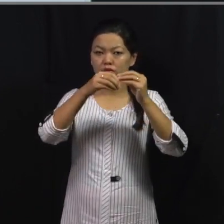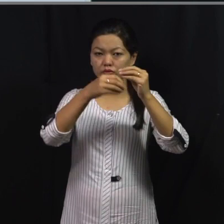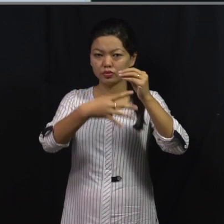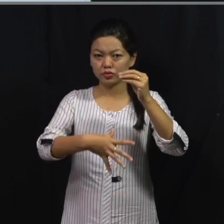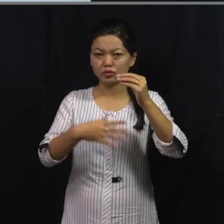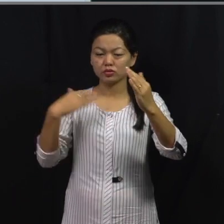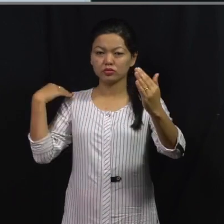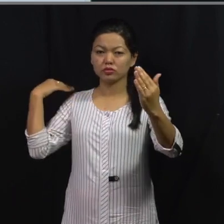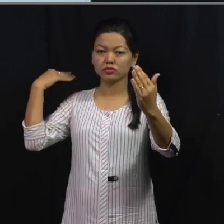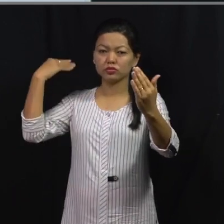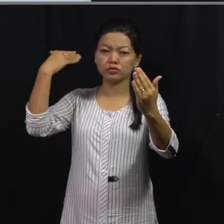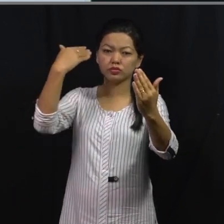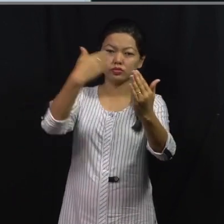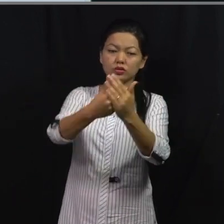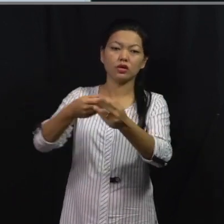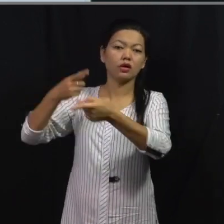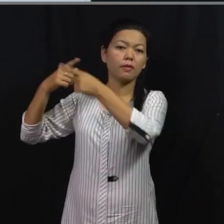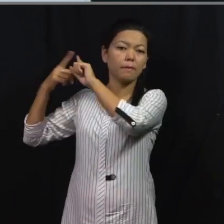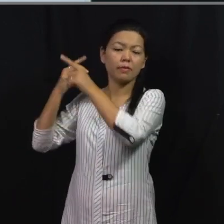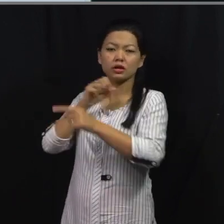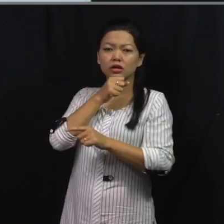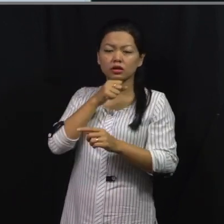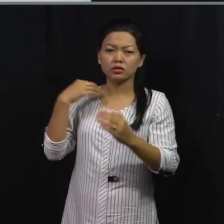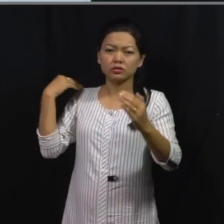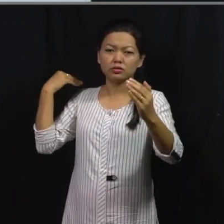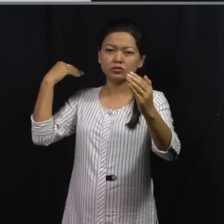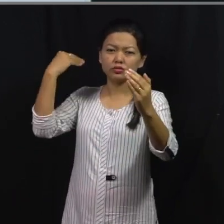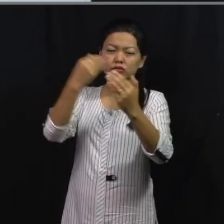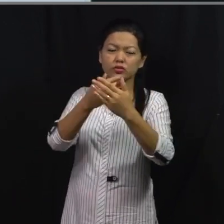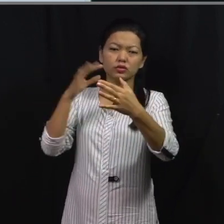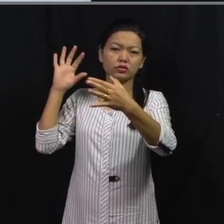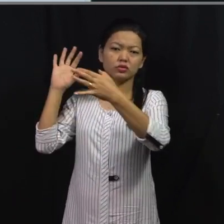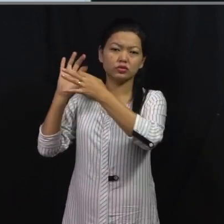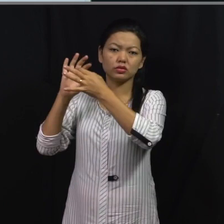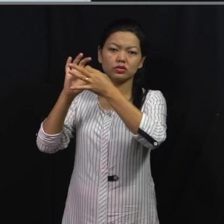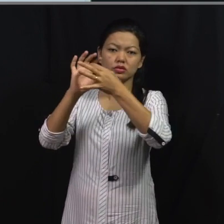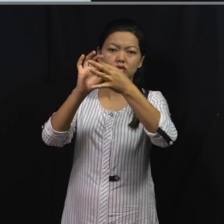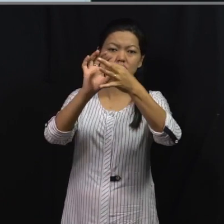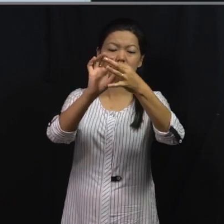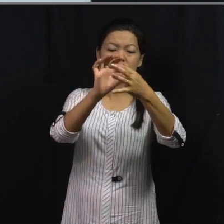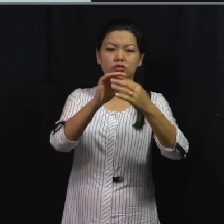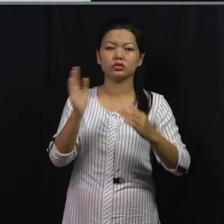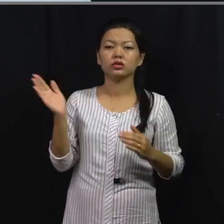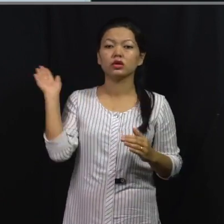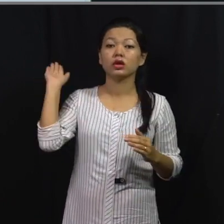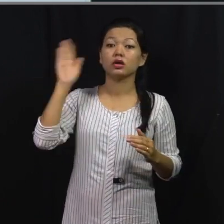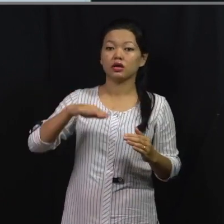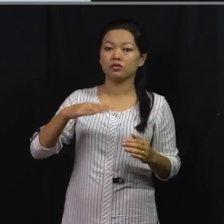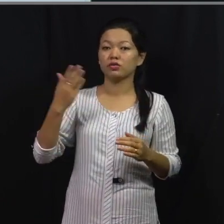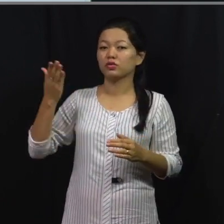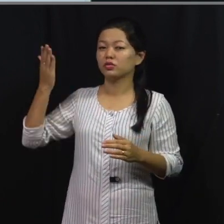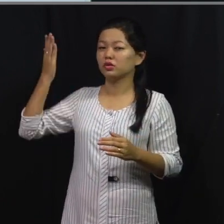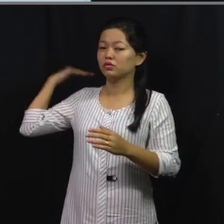or lineage or even complex of hereditary, okay, okay. So this hereditary in the sense that, okay, it